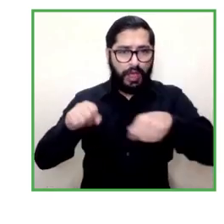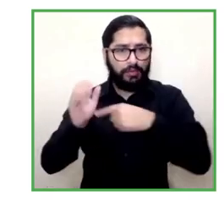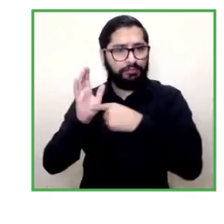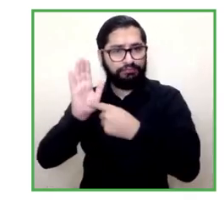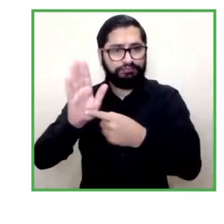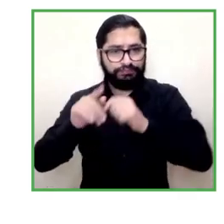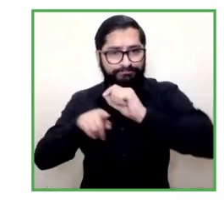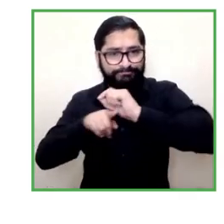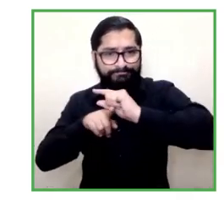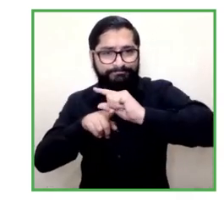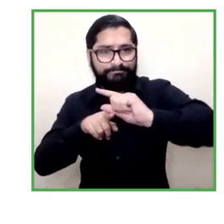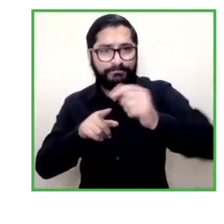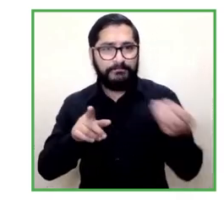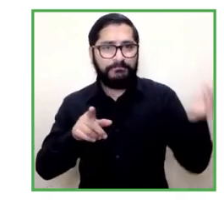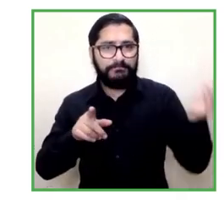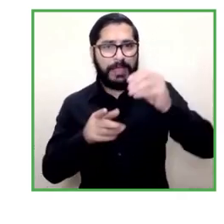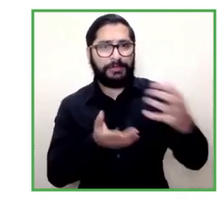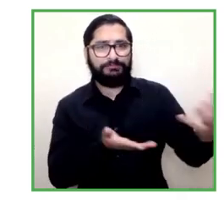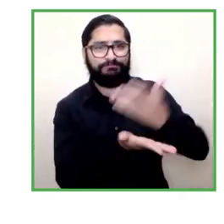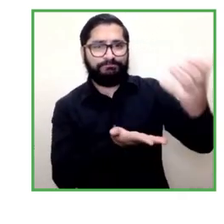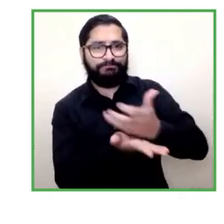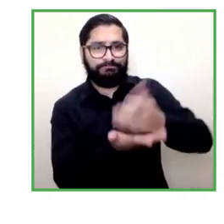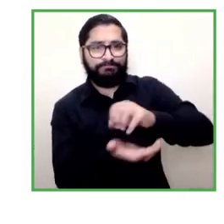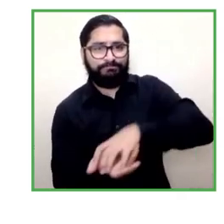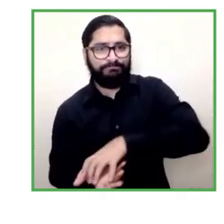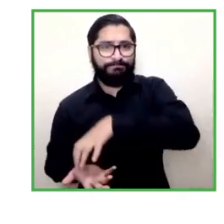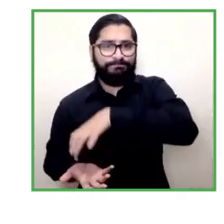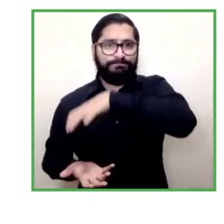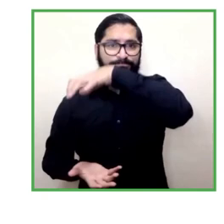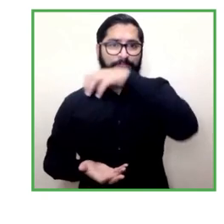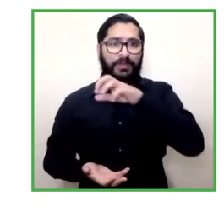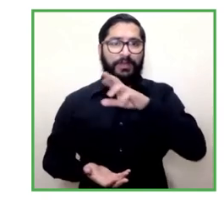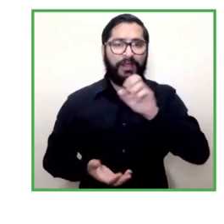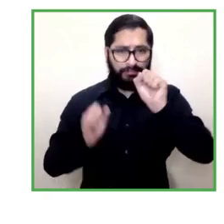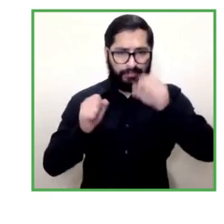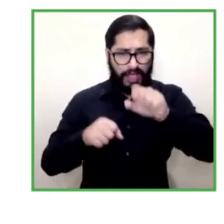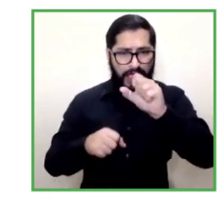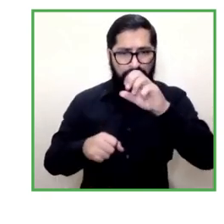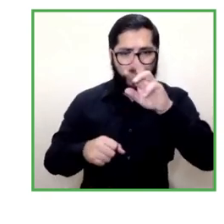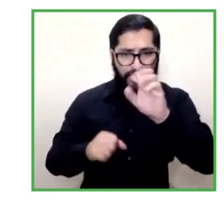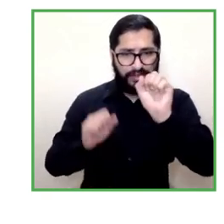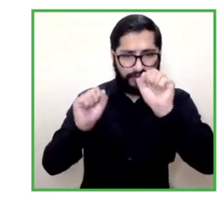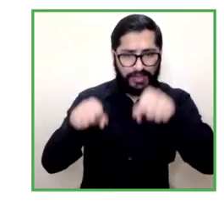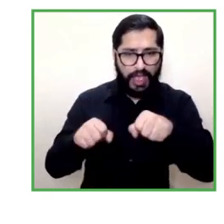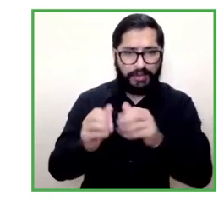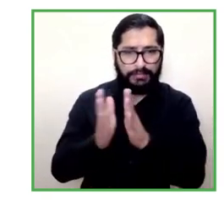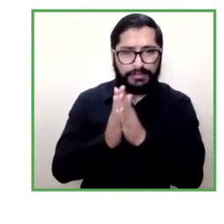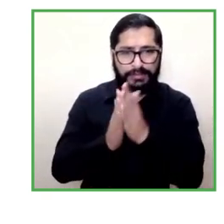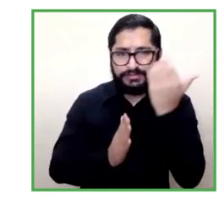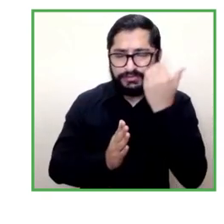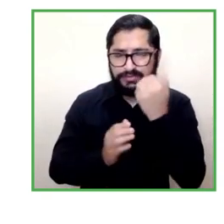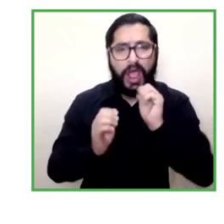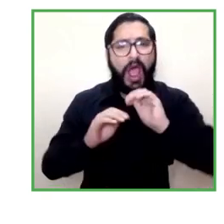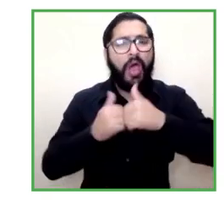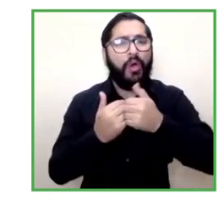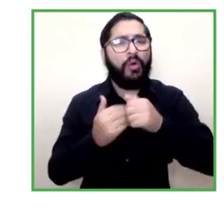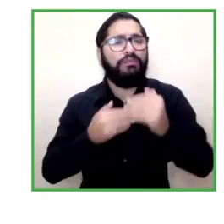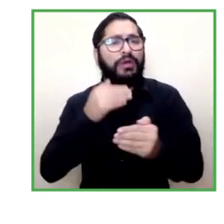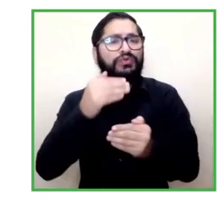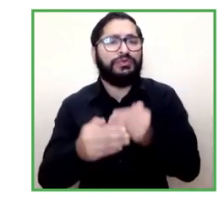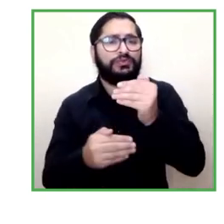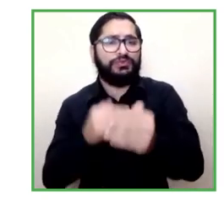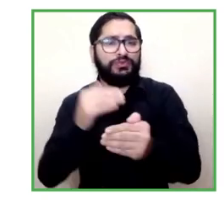improving innovation and keep growing. So, Endre, can you tell us what are the steps for SIGNLAB?